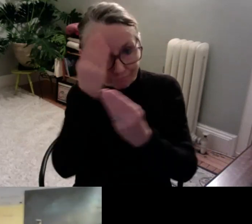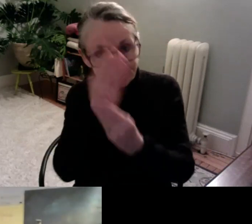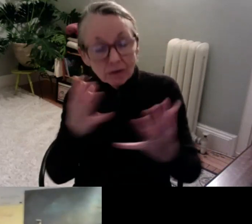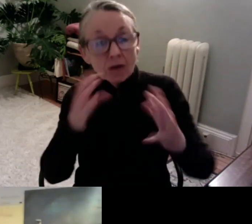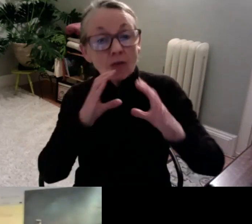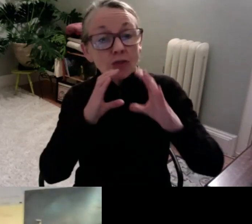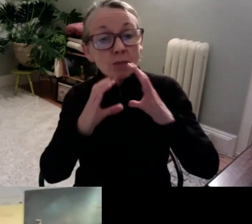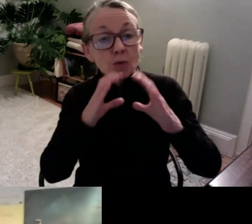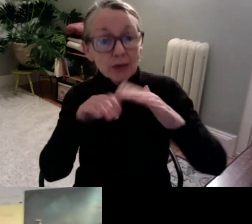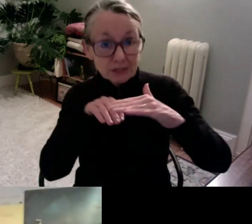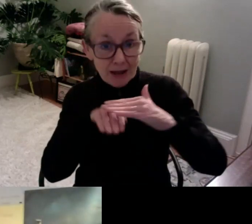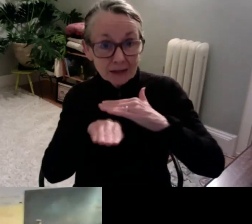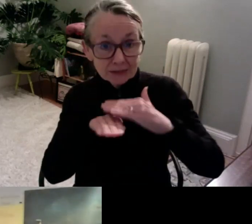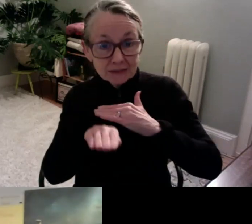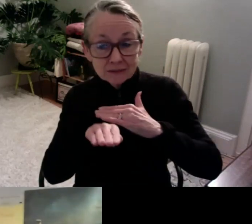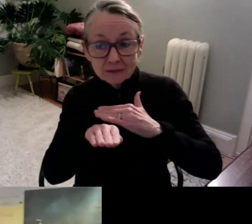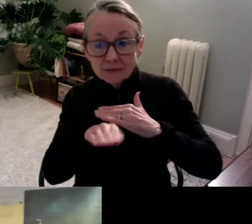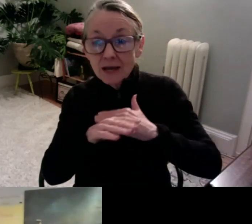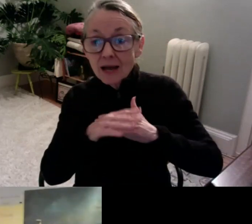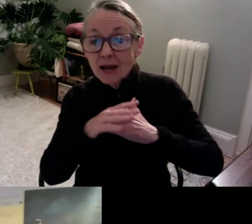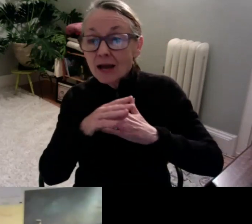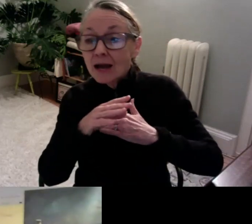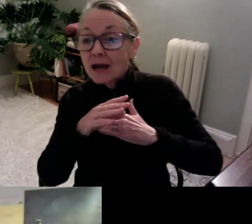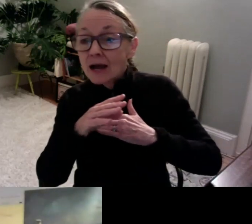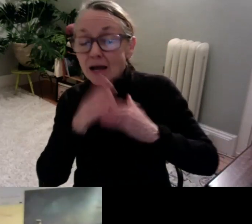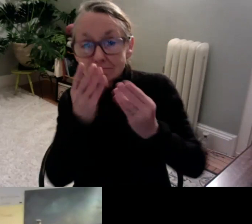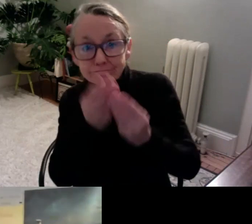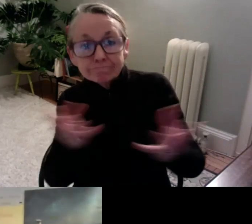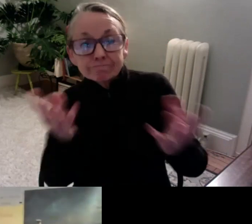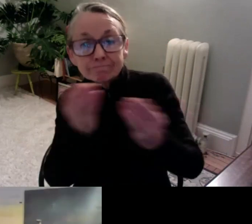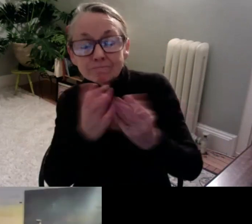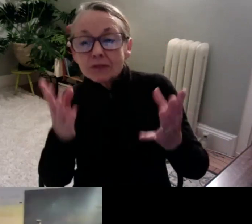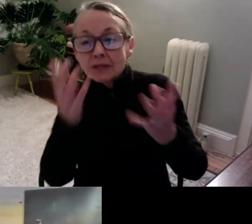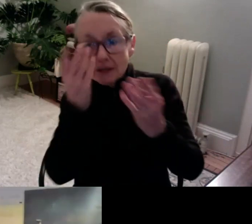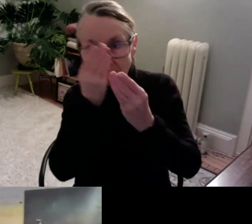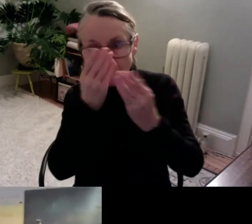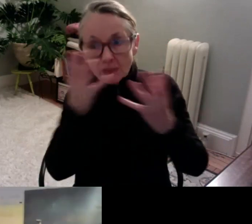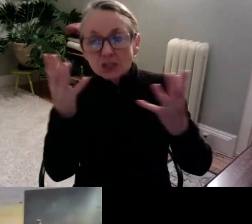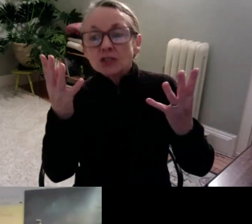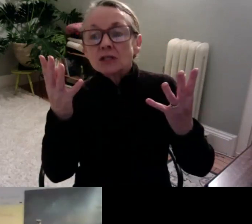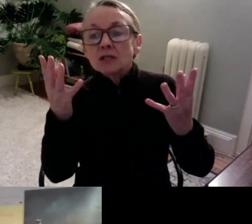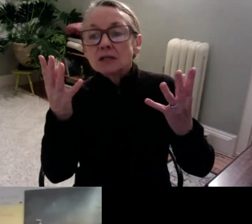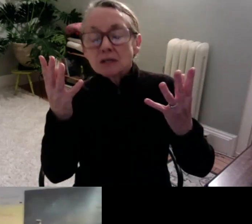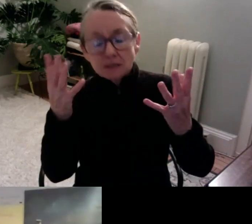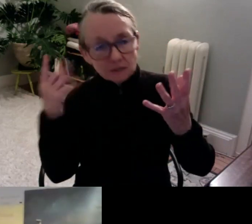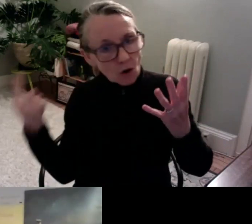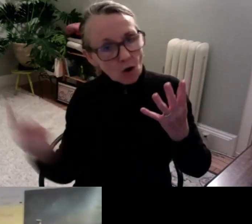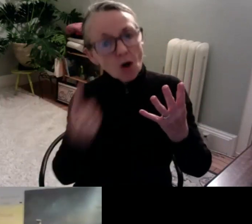communication access and the vaccine information, I mean, is being all is being